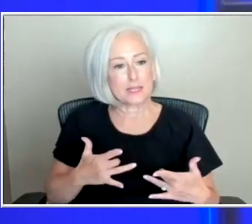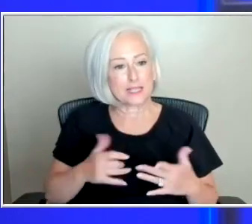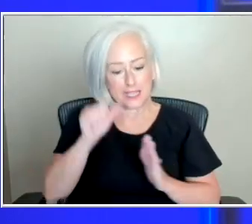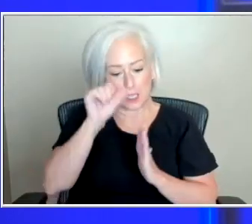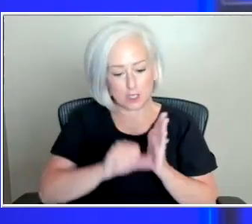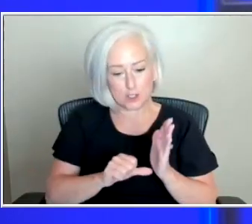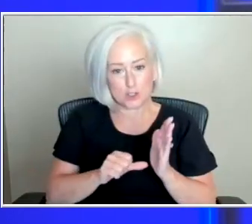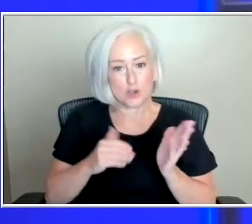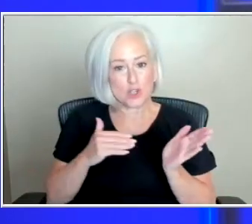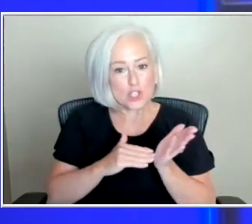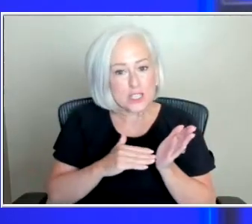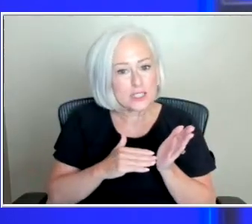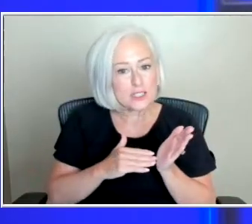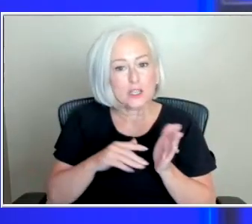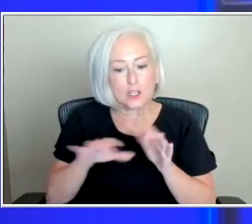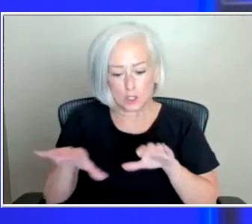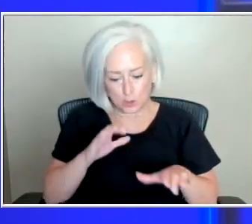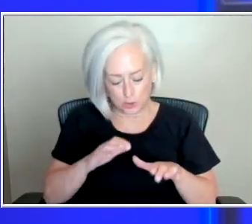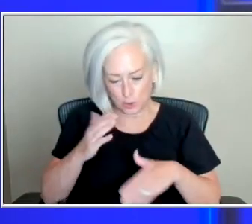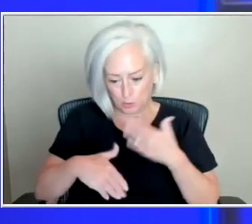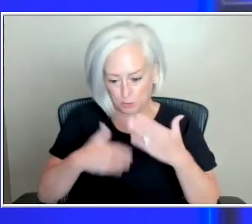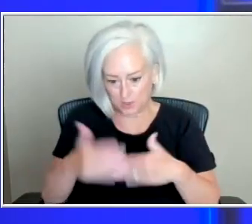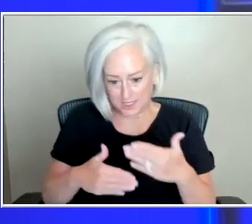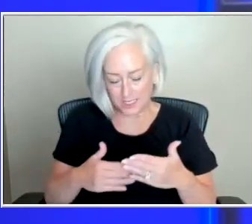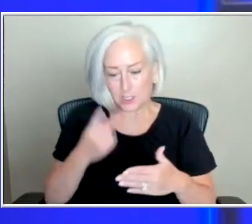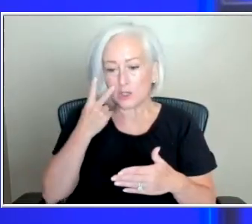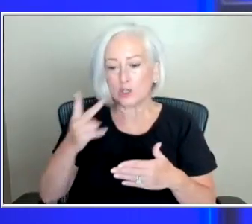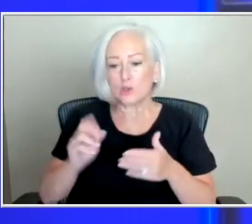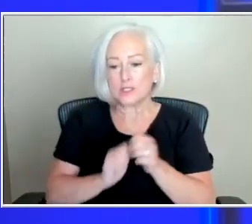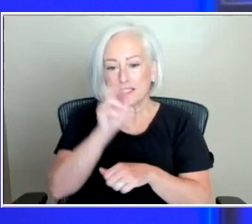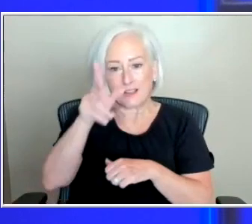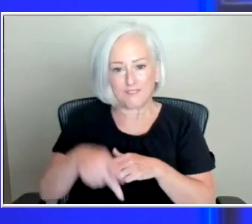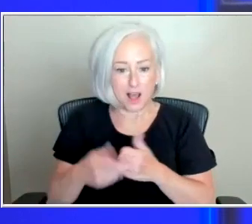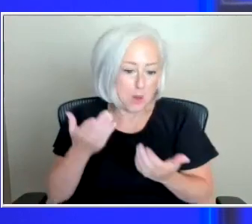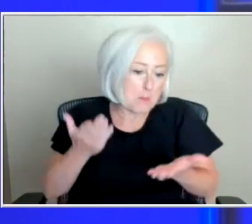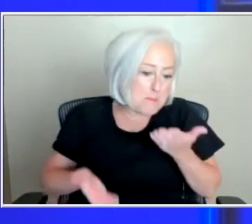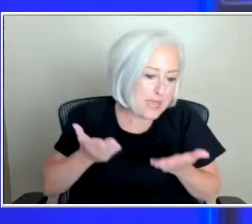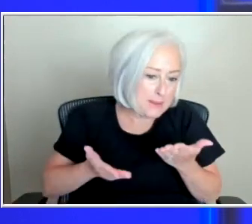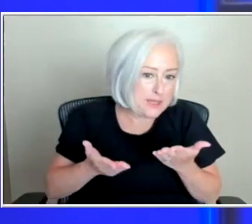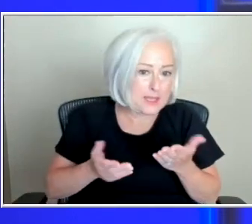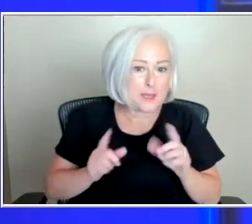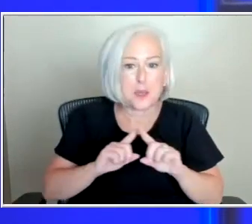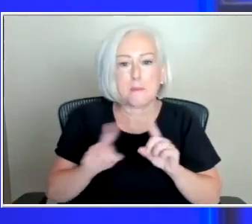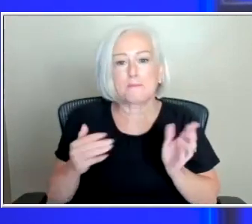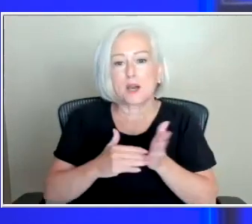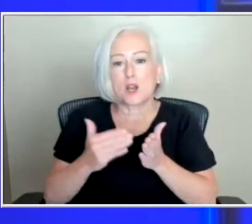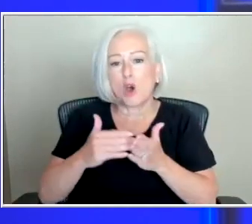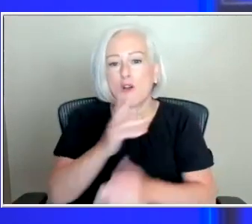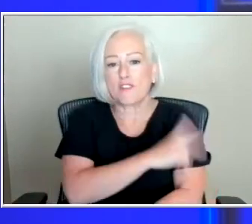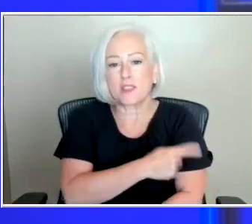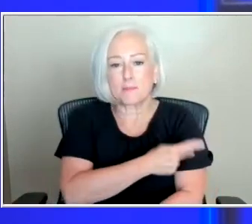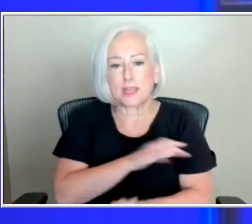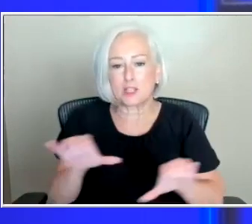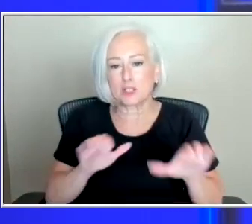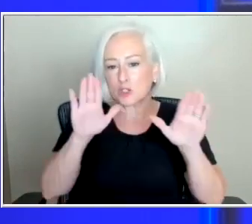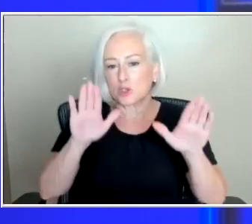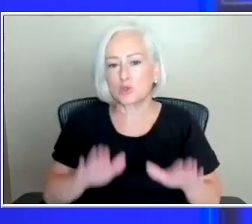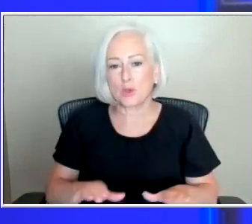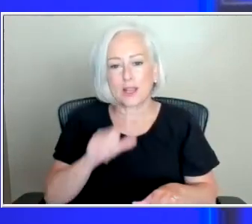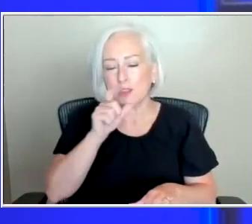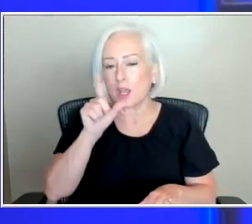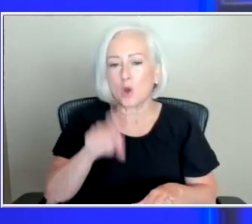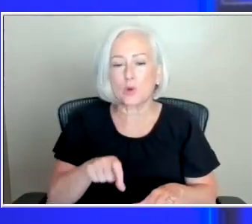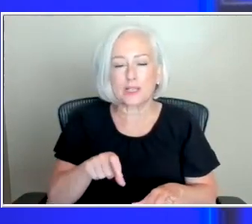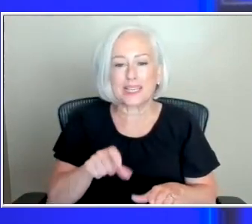you do the procedure, you see them follow up. You may have a follow-up visit afterwards, but a lot of these patients are doing so well, they don't really truly have